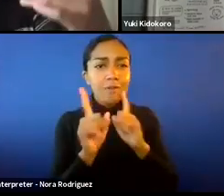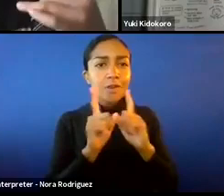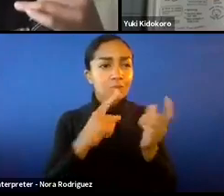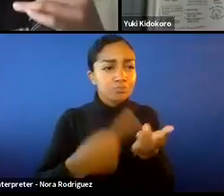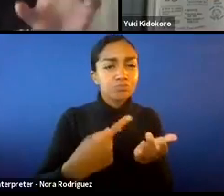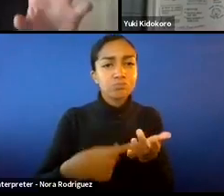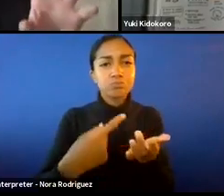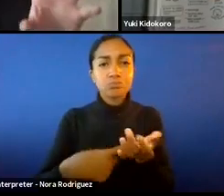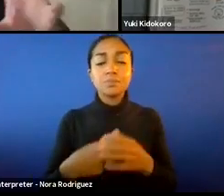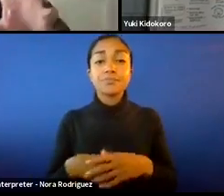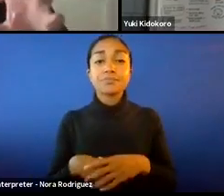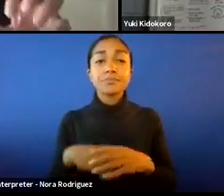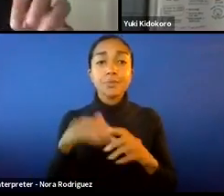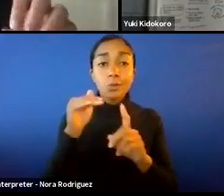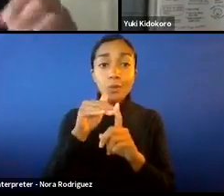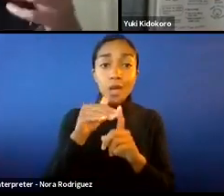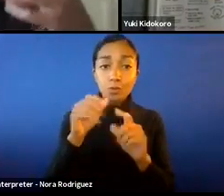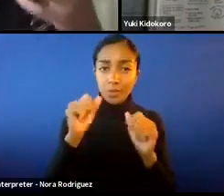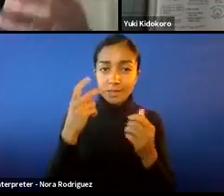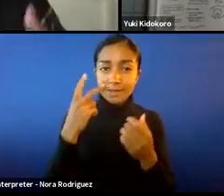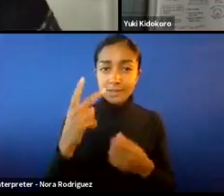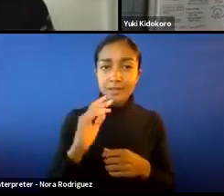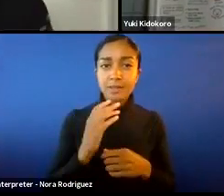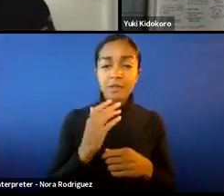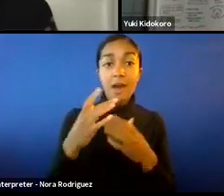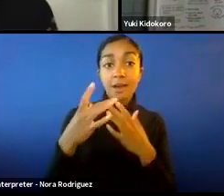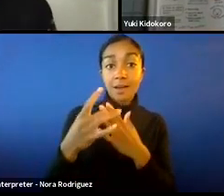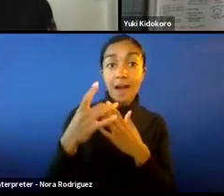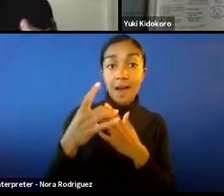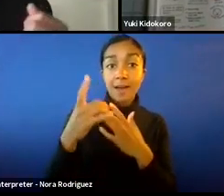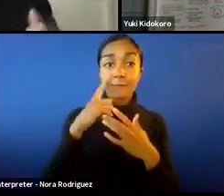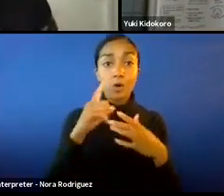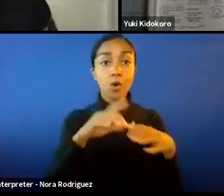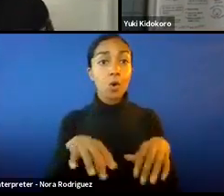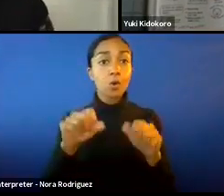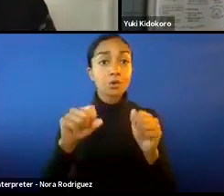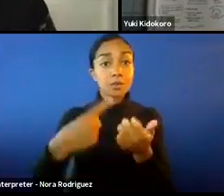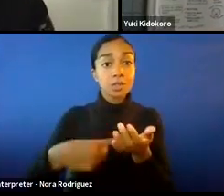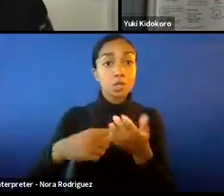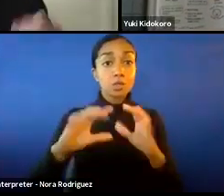can check out a guide for doing discussion groups at